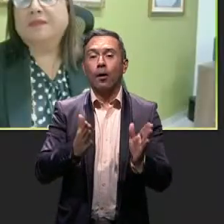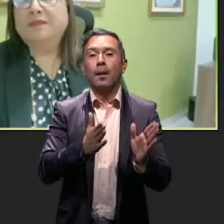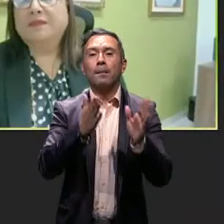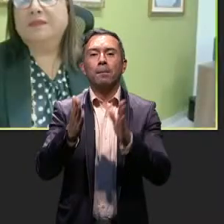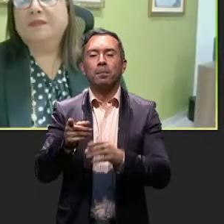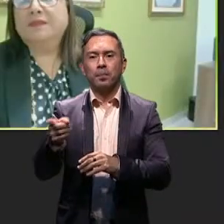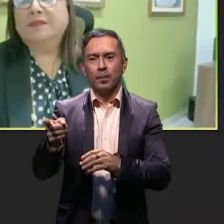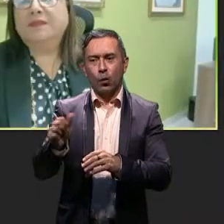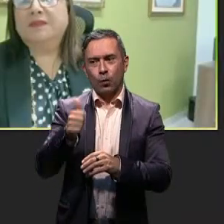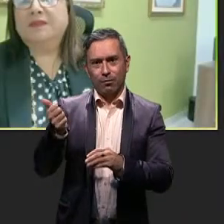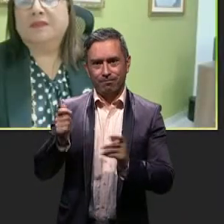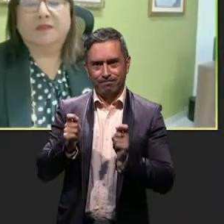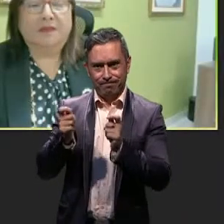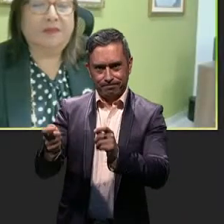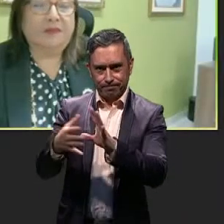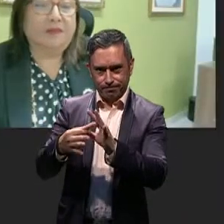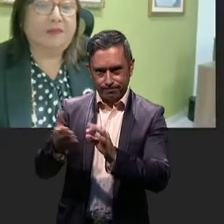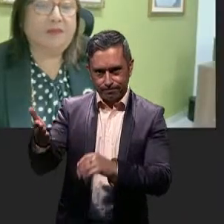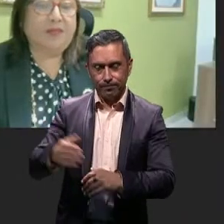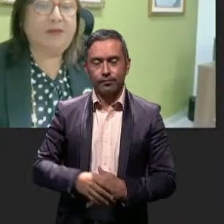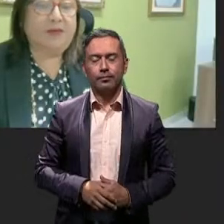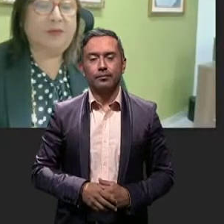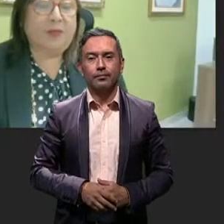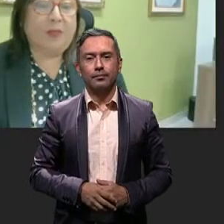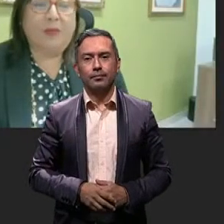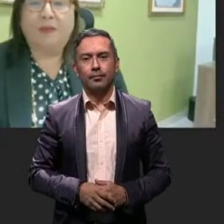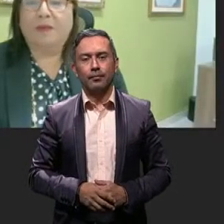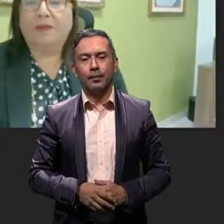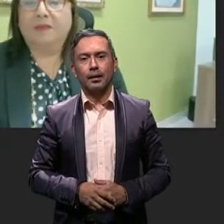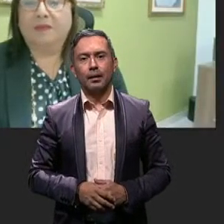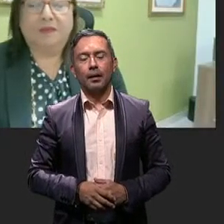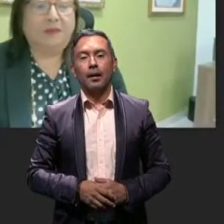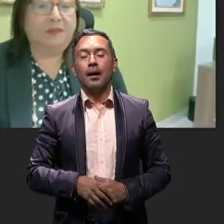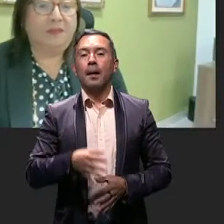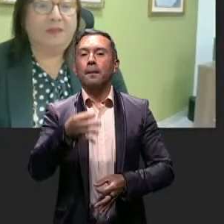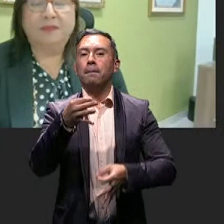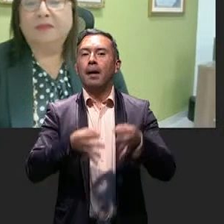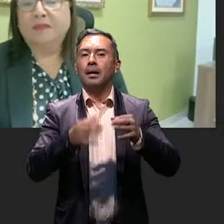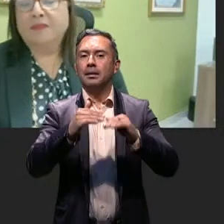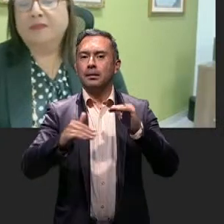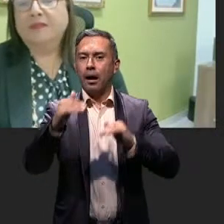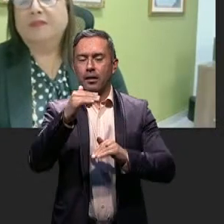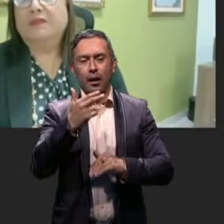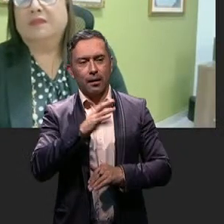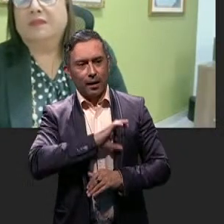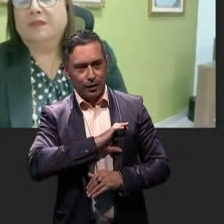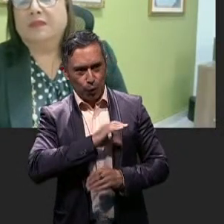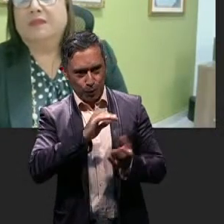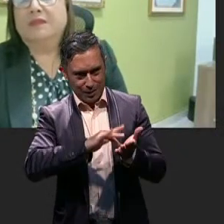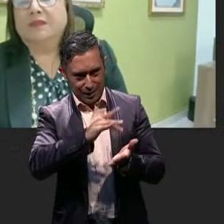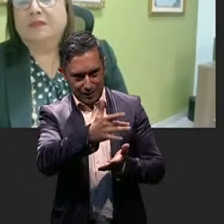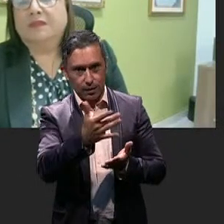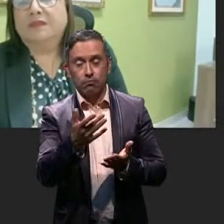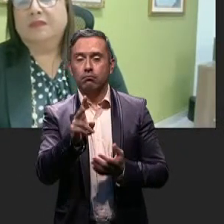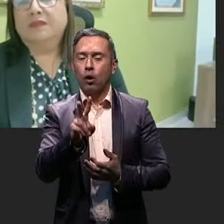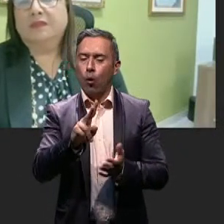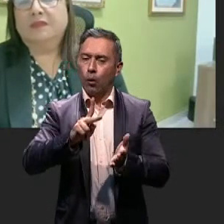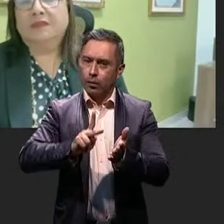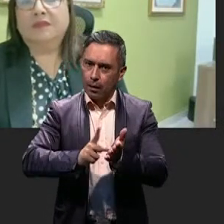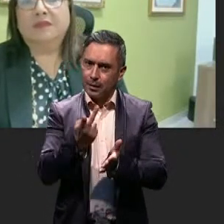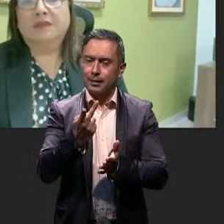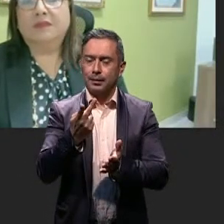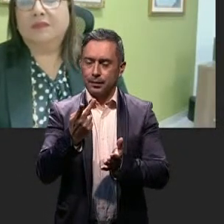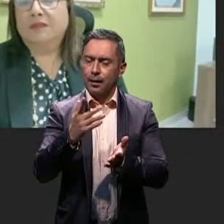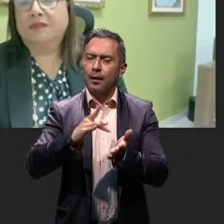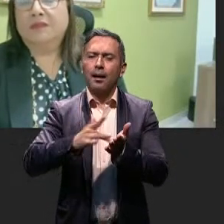Núñez. Muchas gracias, querida. Thank you very much. Bueno, por supuesto, de nuevo. My dear Justice, and once again,